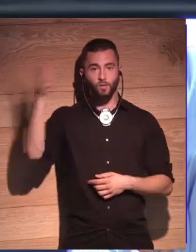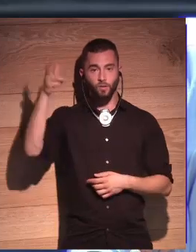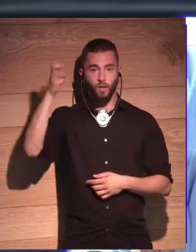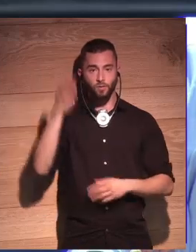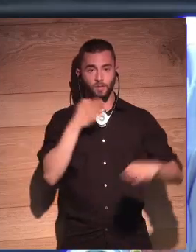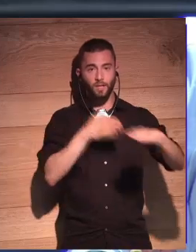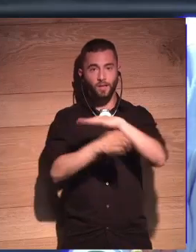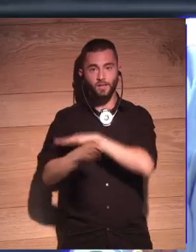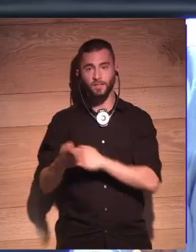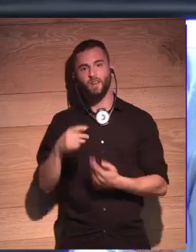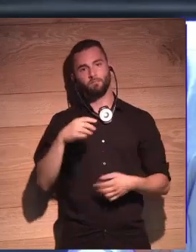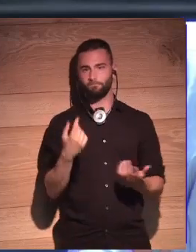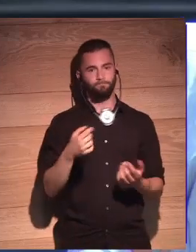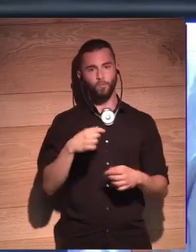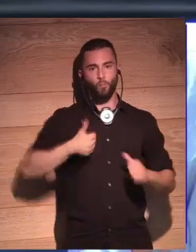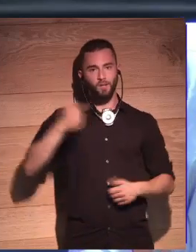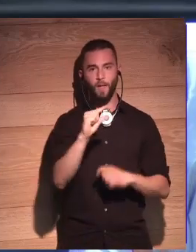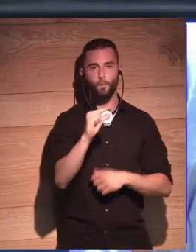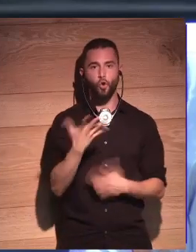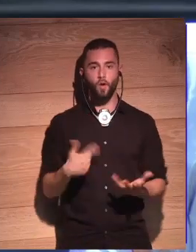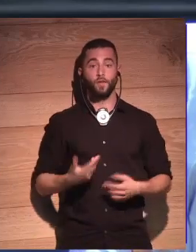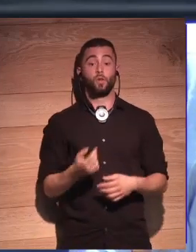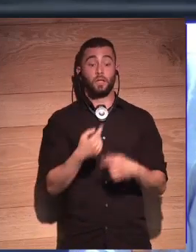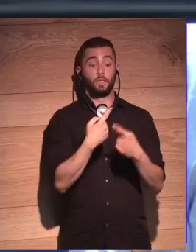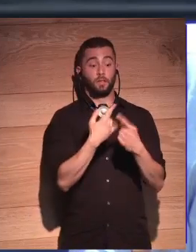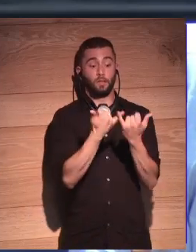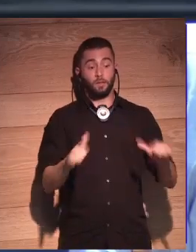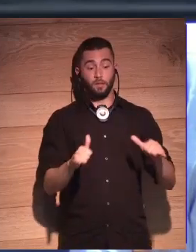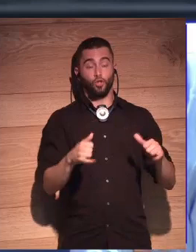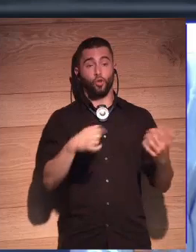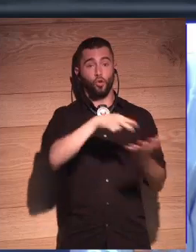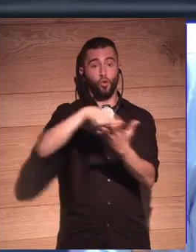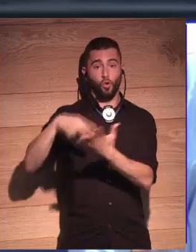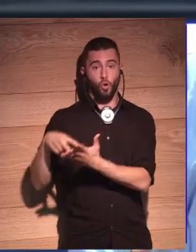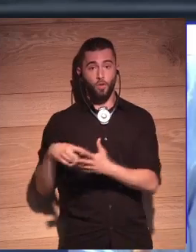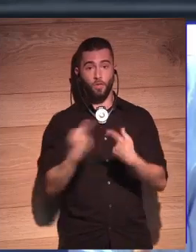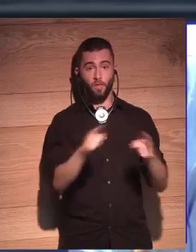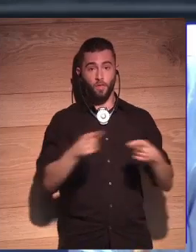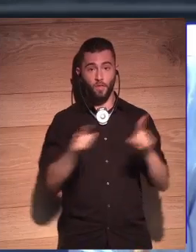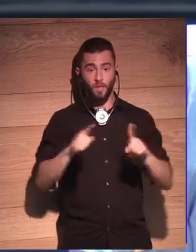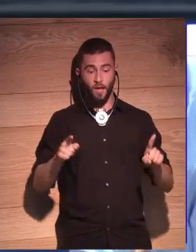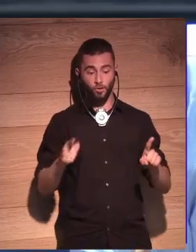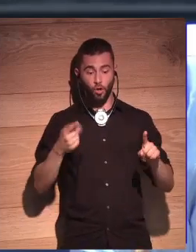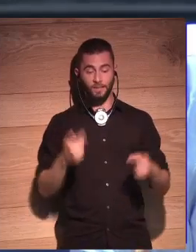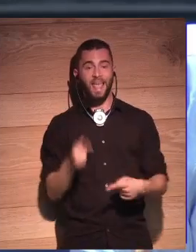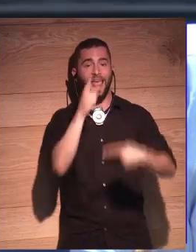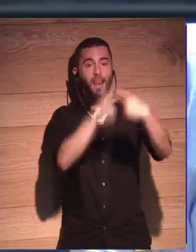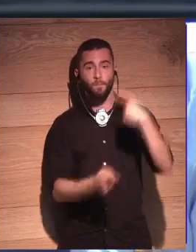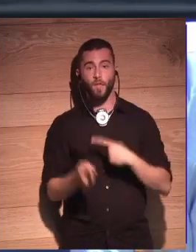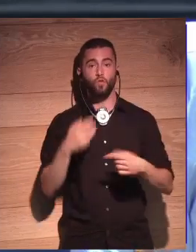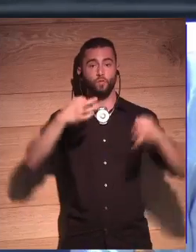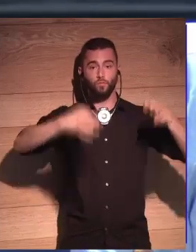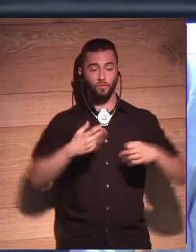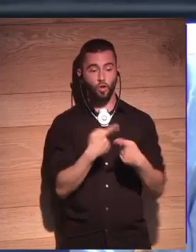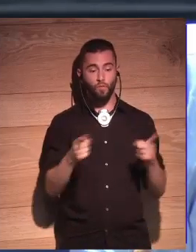chance to access to direct live music. So they're experiencing the